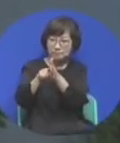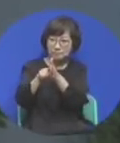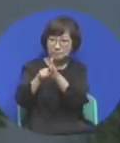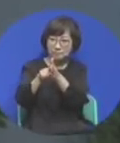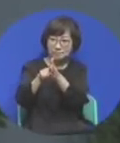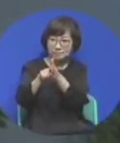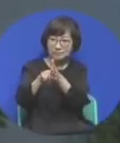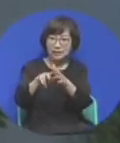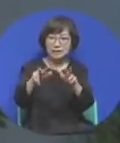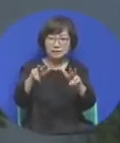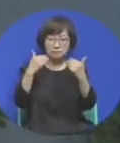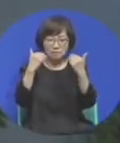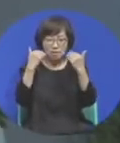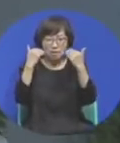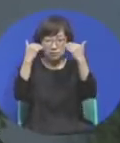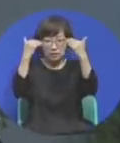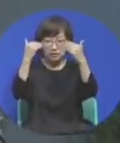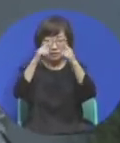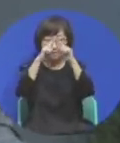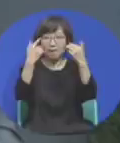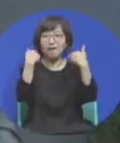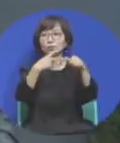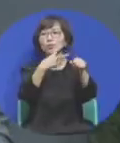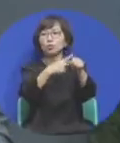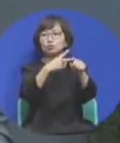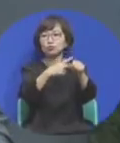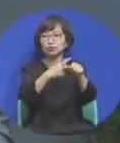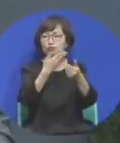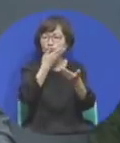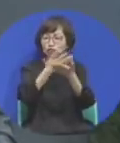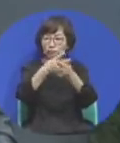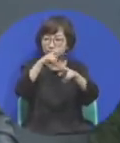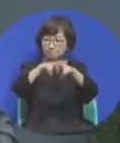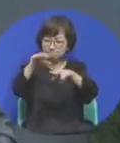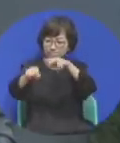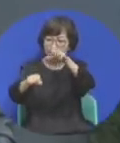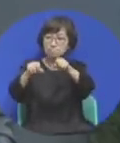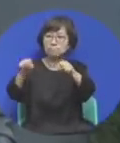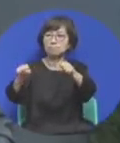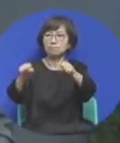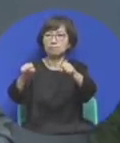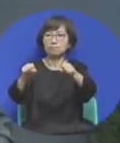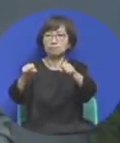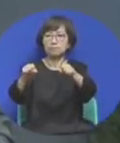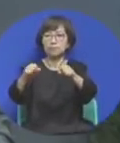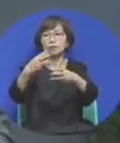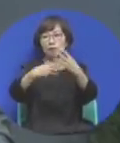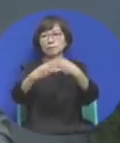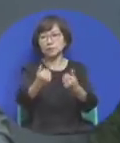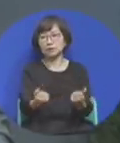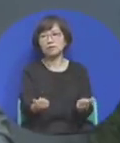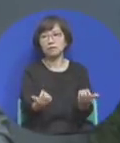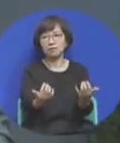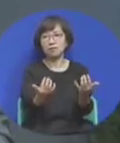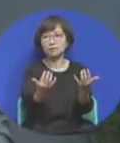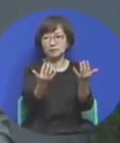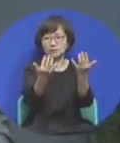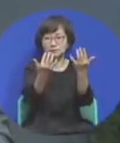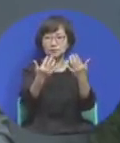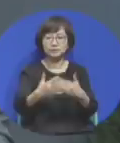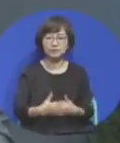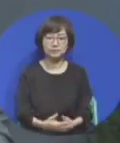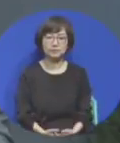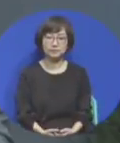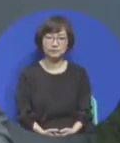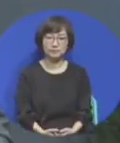years, I've been holding on to this covenant and walking forward. And now these remnants who understand these words are beginning to arise. They're rising to the position of professors